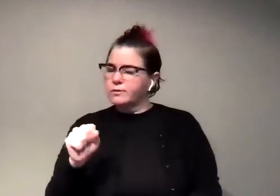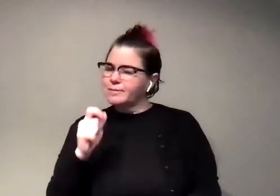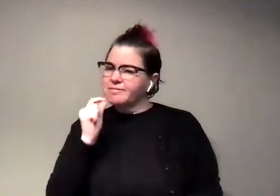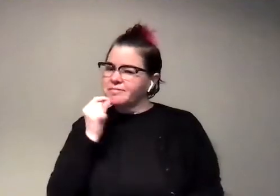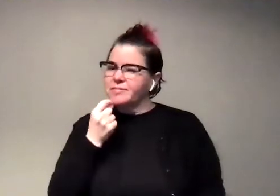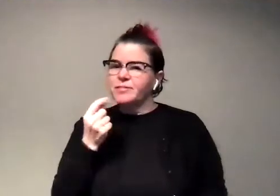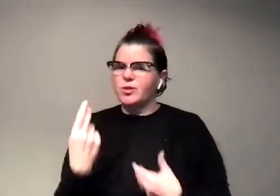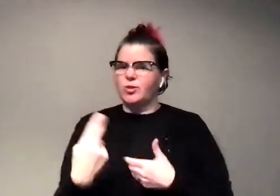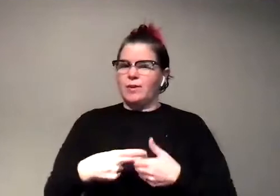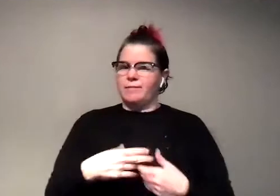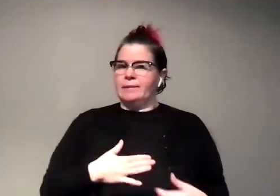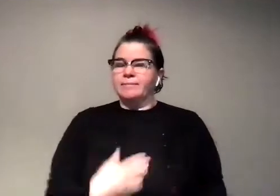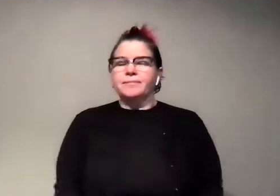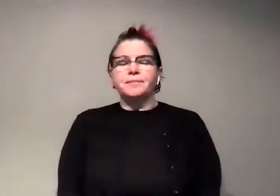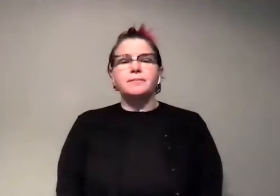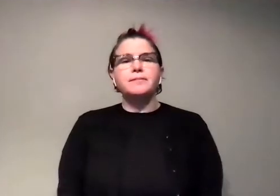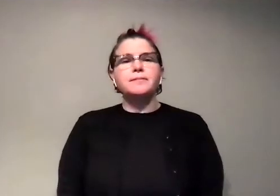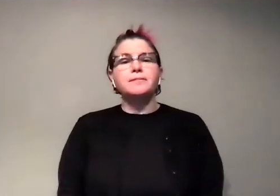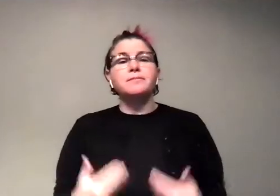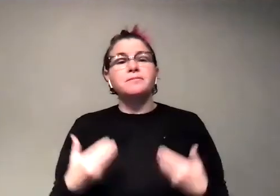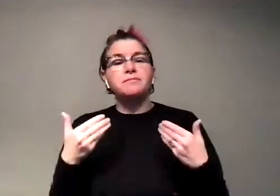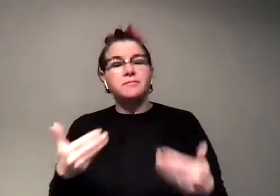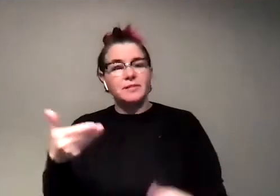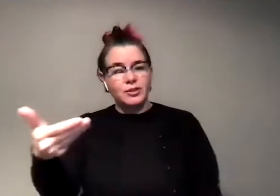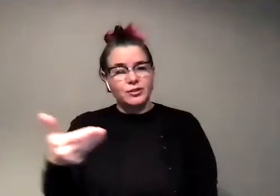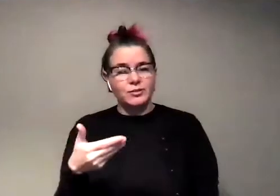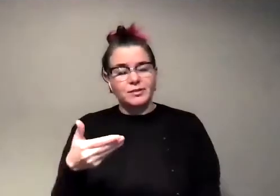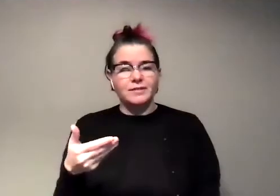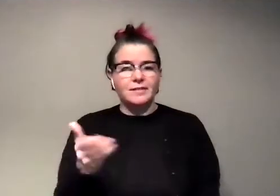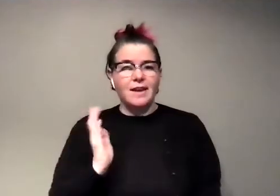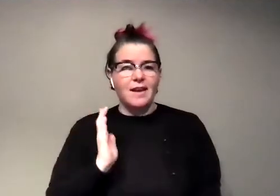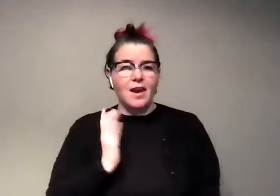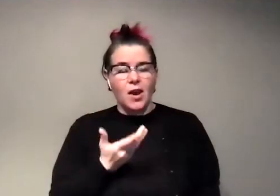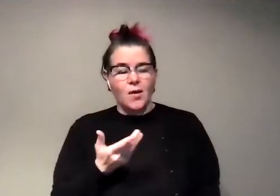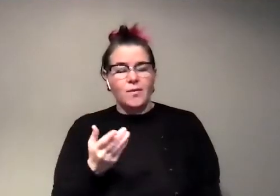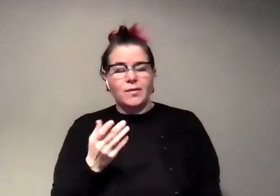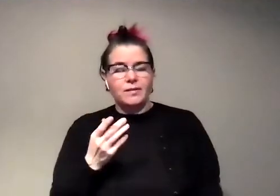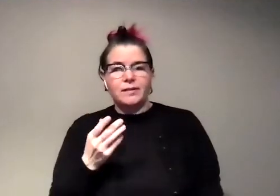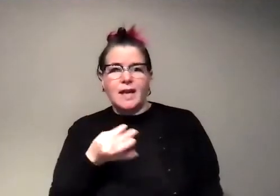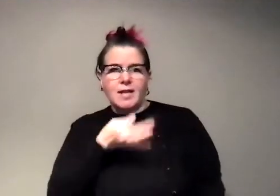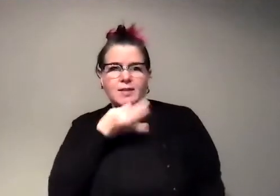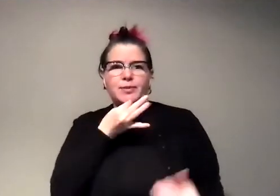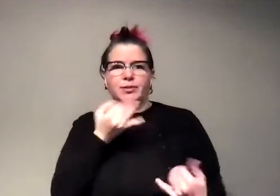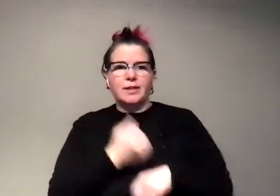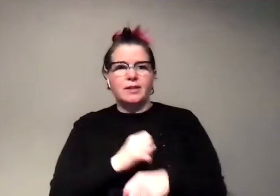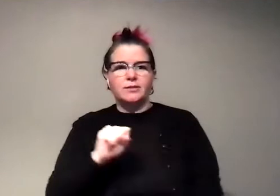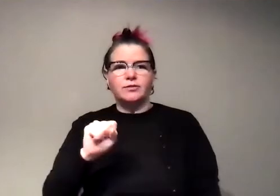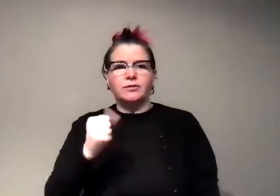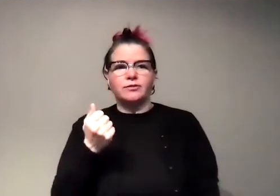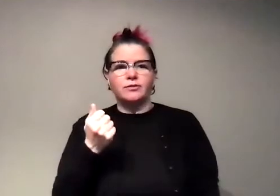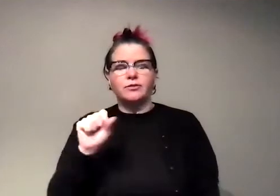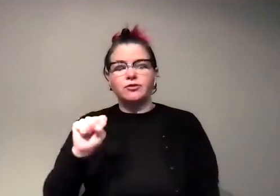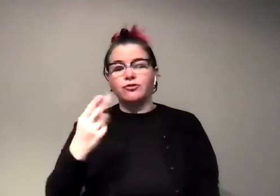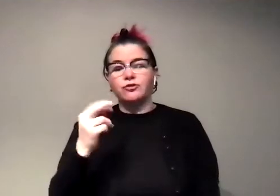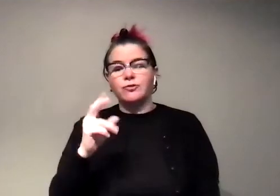that. But without further ado, I'm going to introduce our guest expert. Shareef, thank you so much for joining us